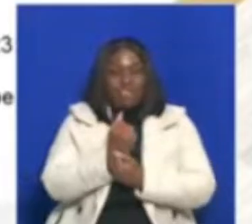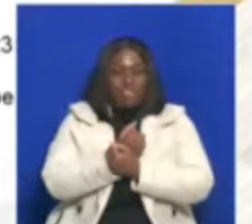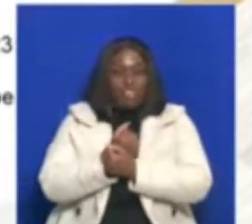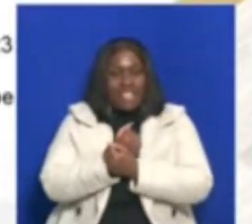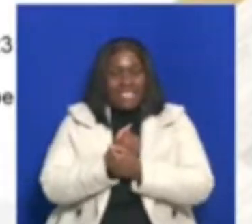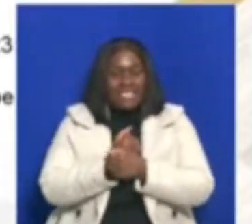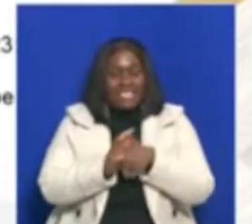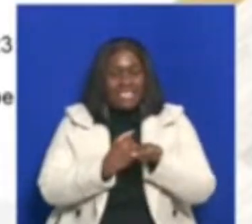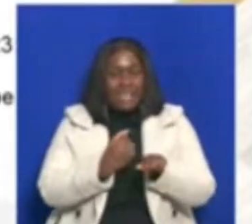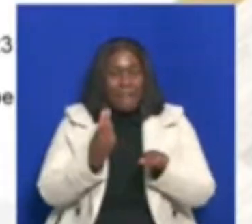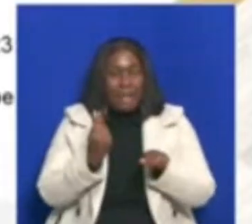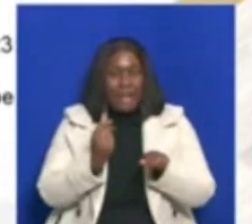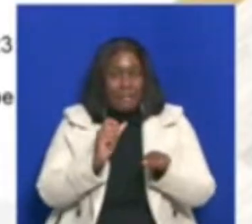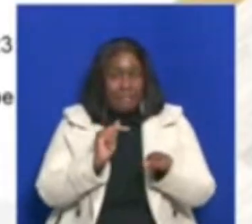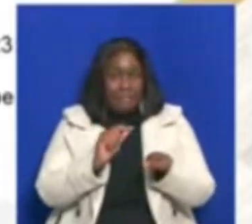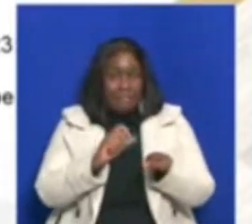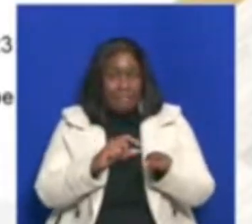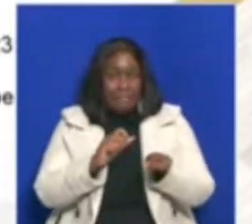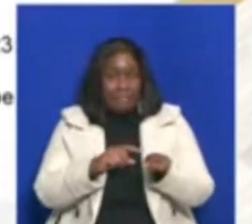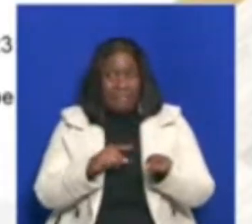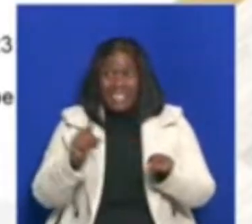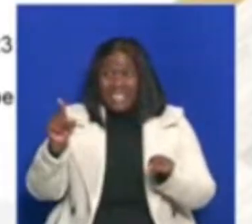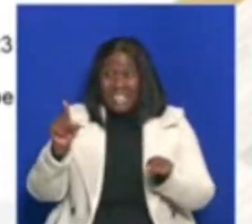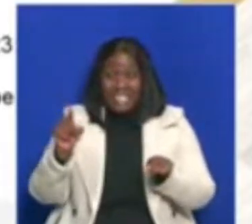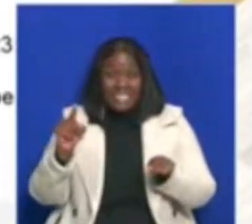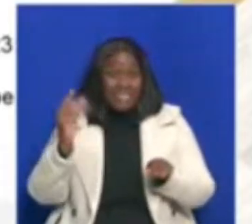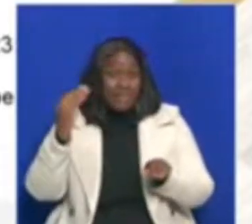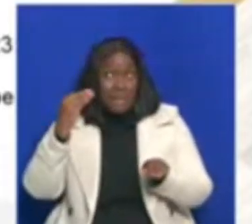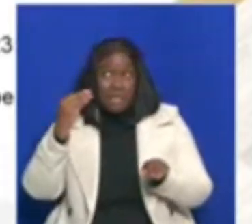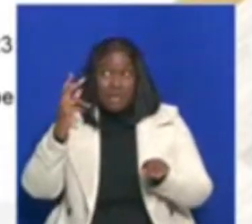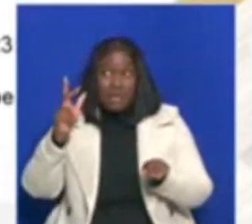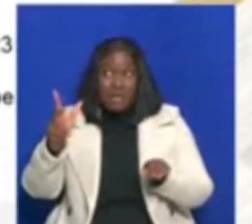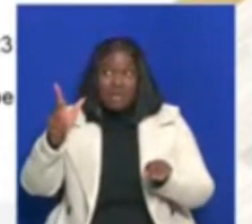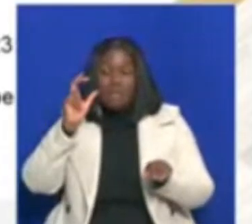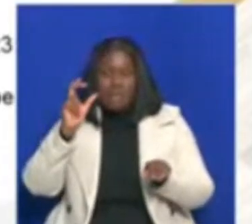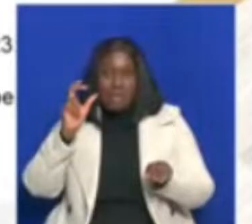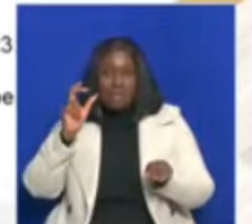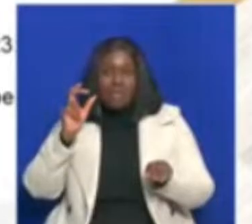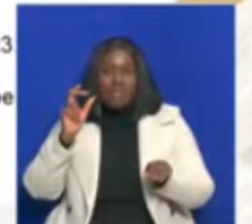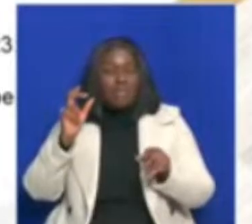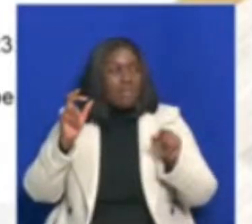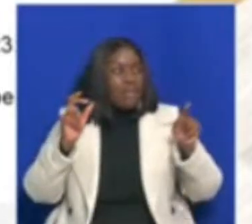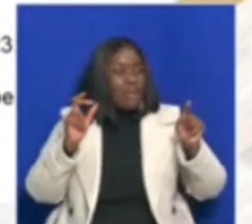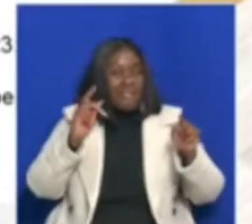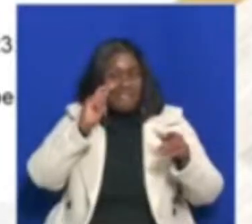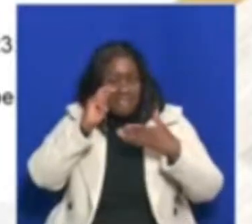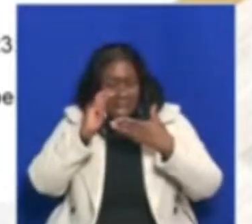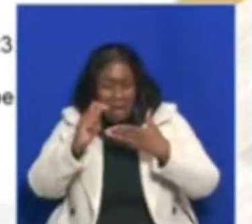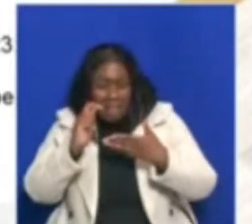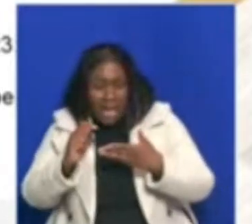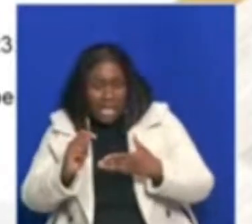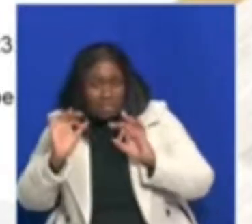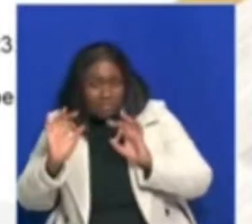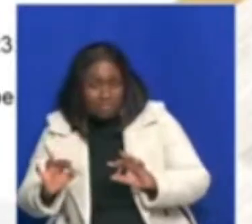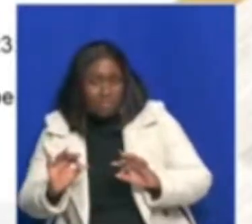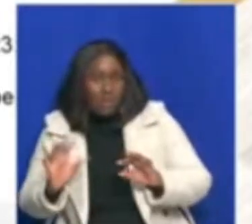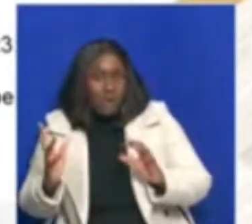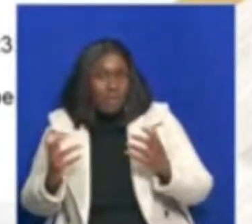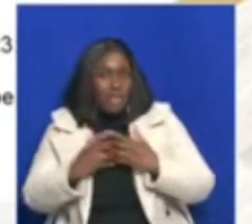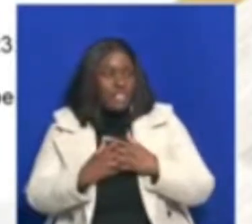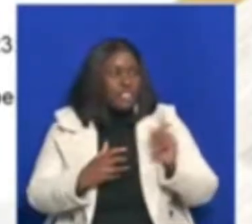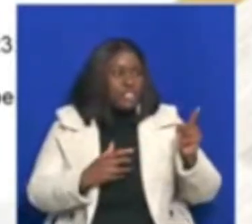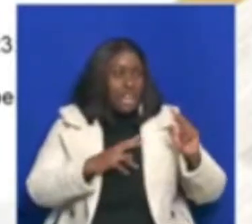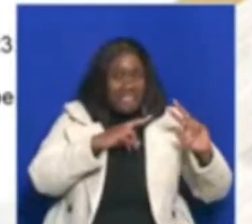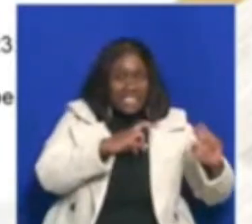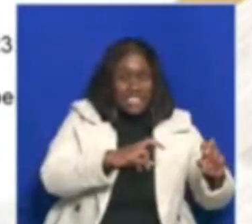not verified with reference to any other investigation, case docket, or investigating officers